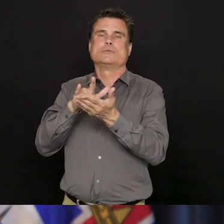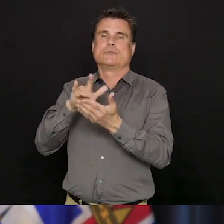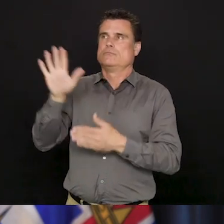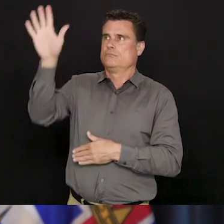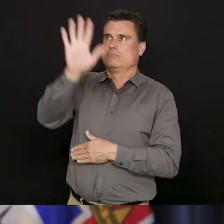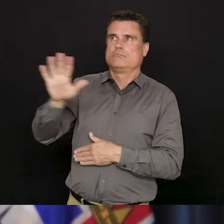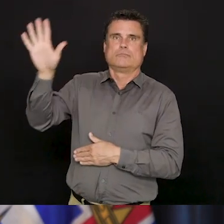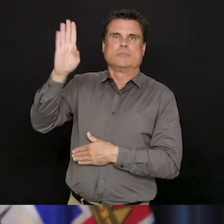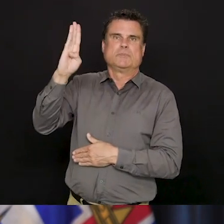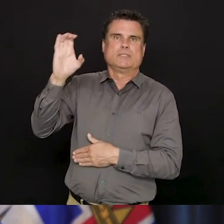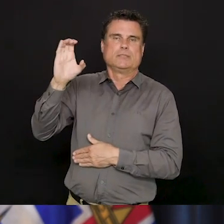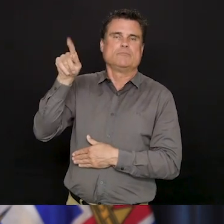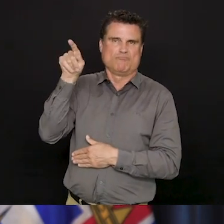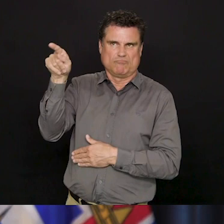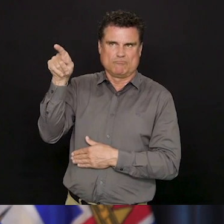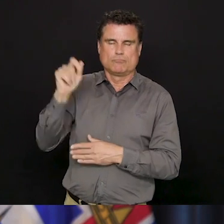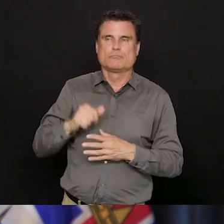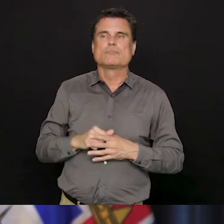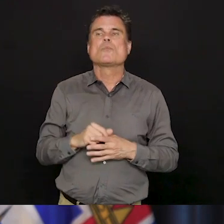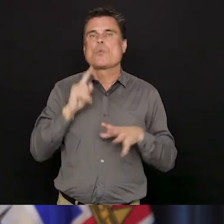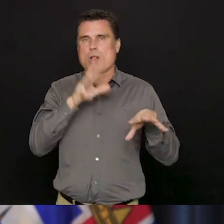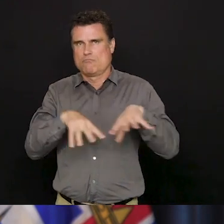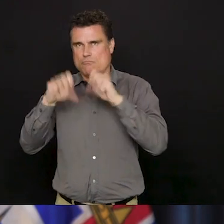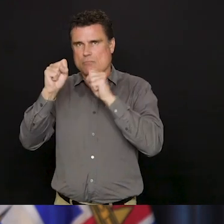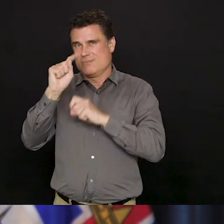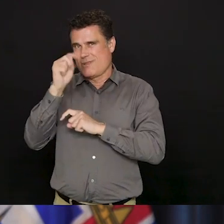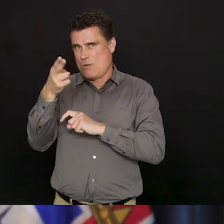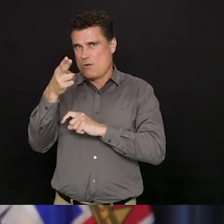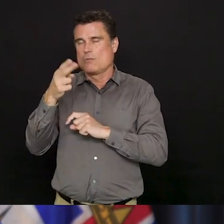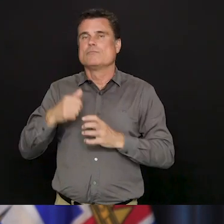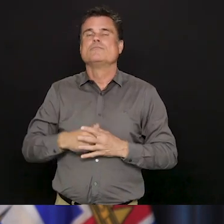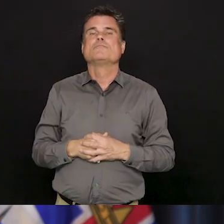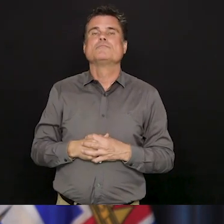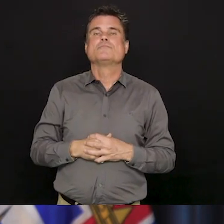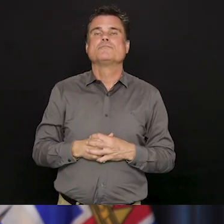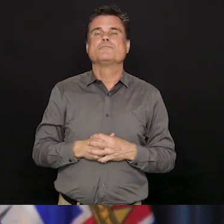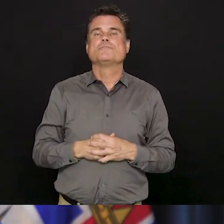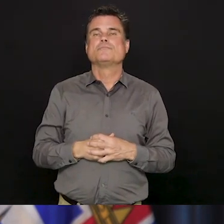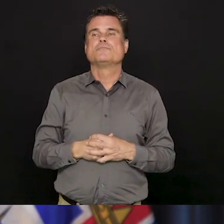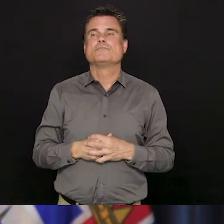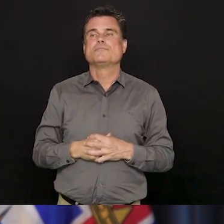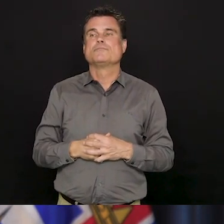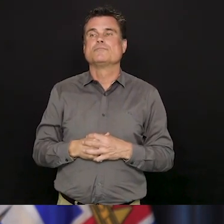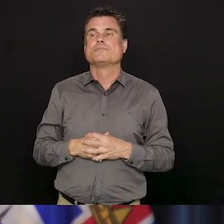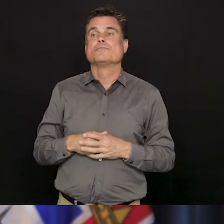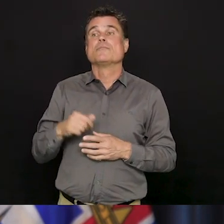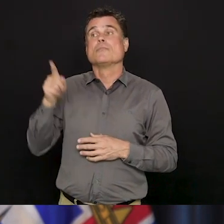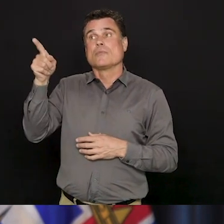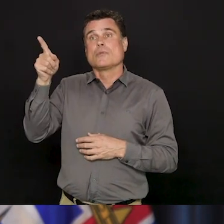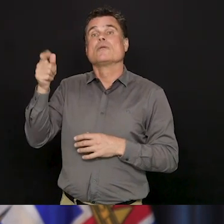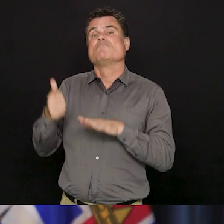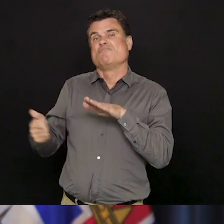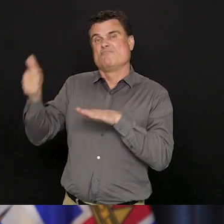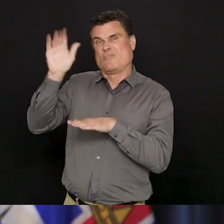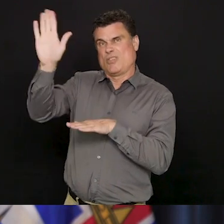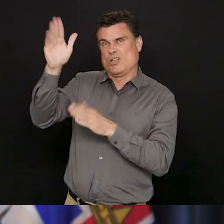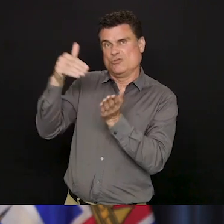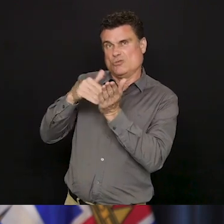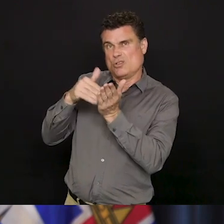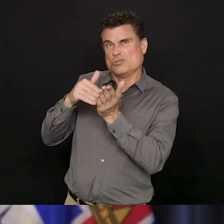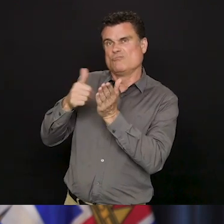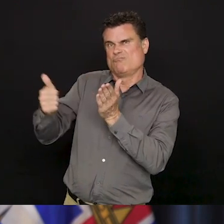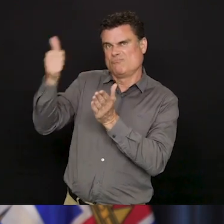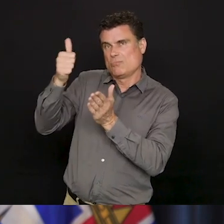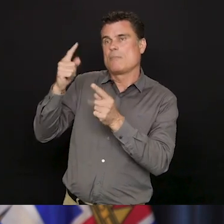Letnick, MLAs, will be hosting a town hall with Dr. Sue Pollock, the MHO for Interior Health, and Susan